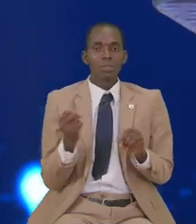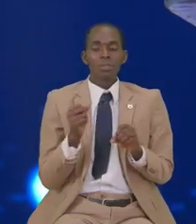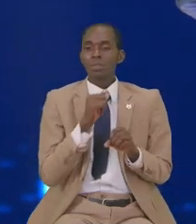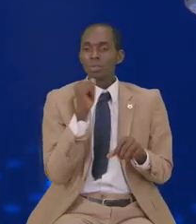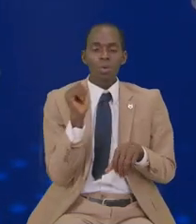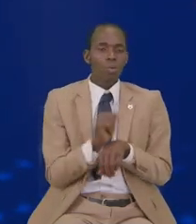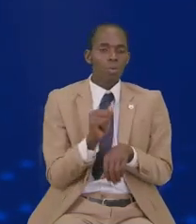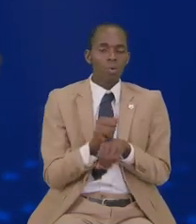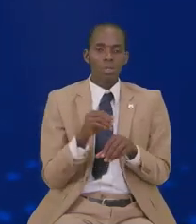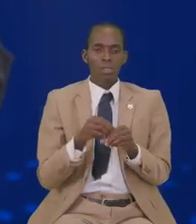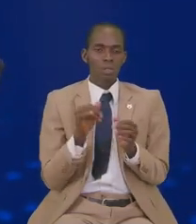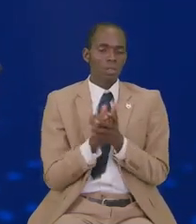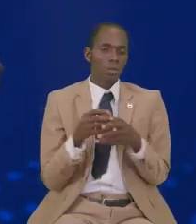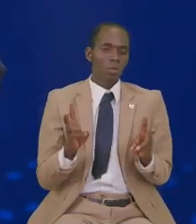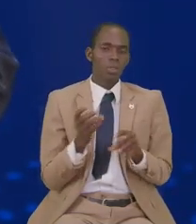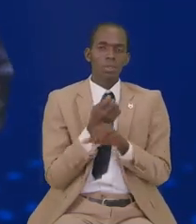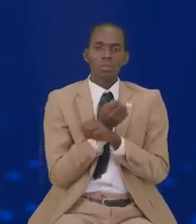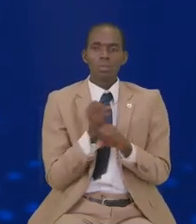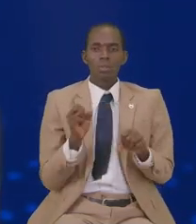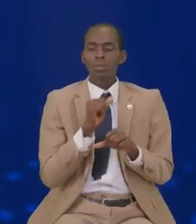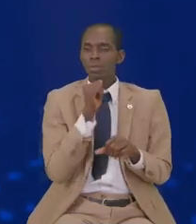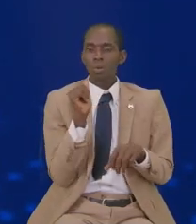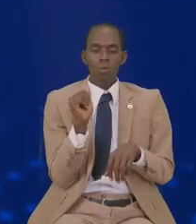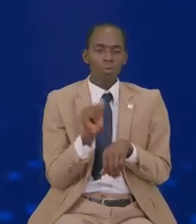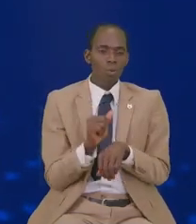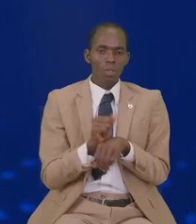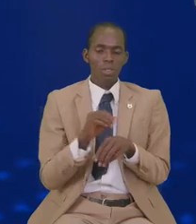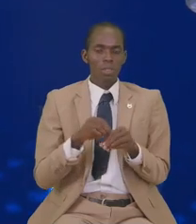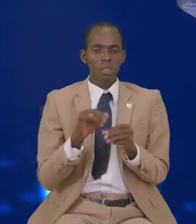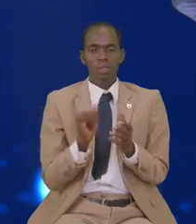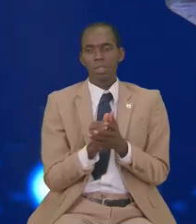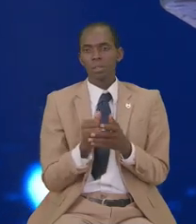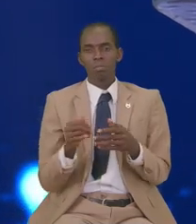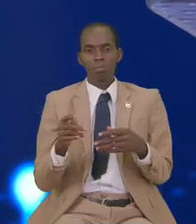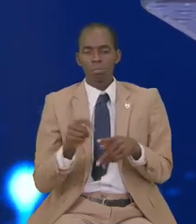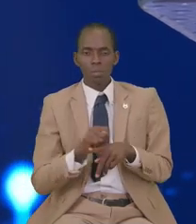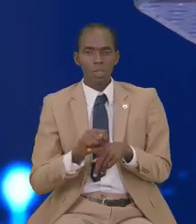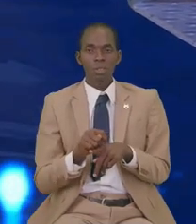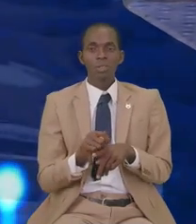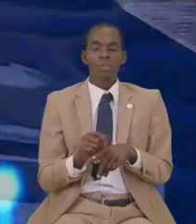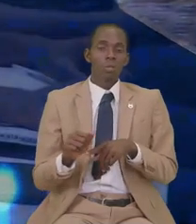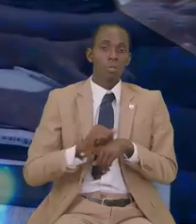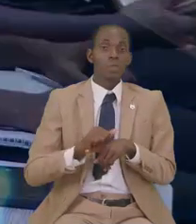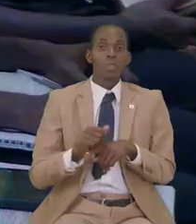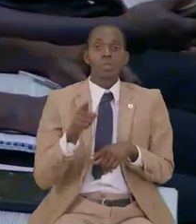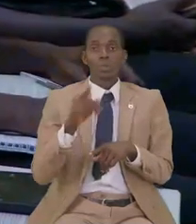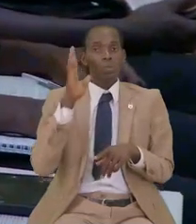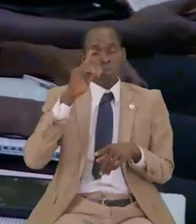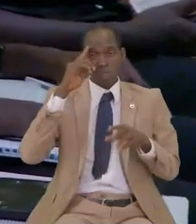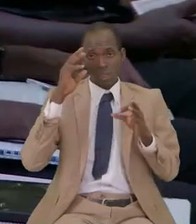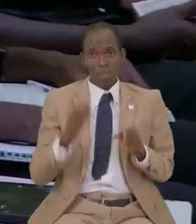fleece. Sanctification doesn't work by fleece. You make up your mind that you will